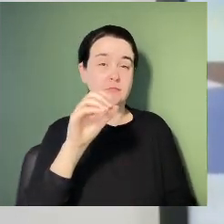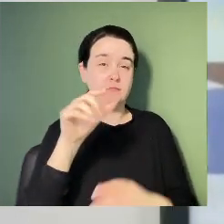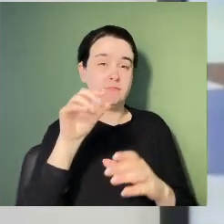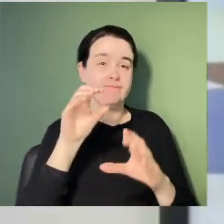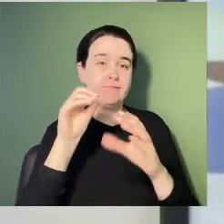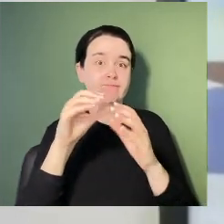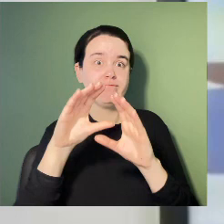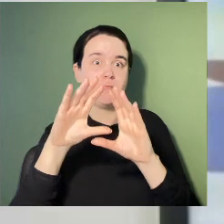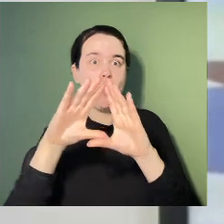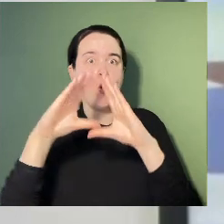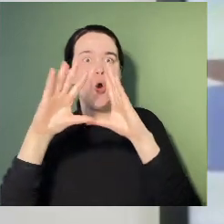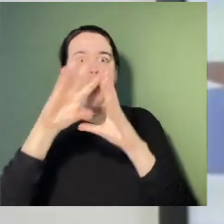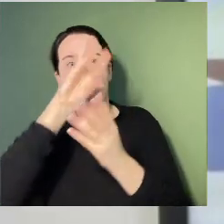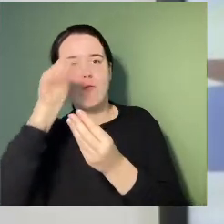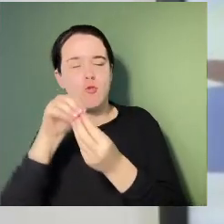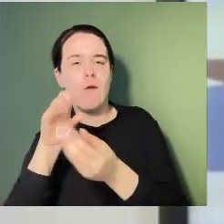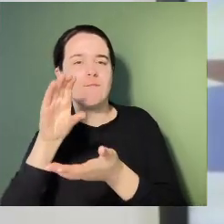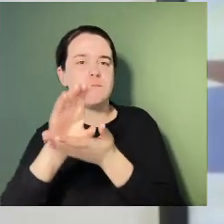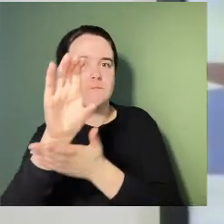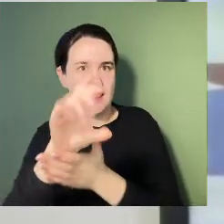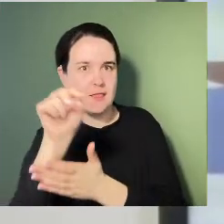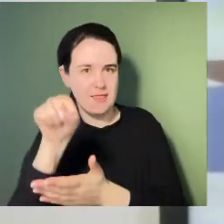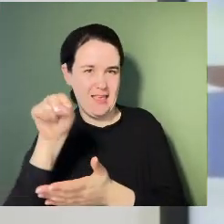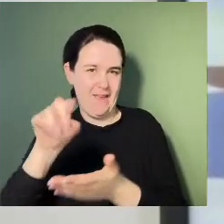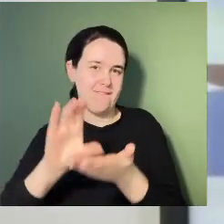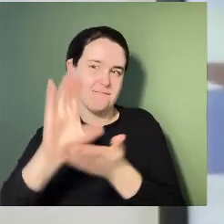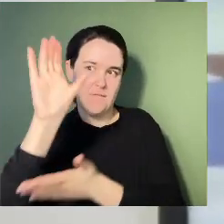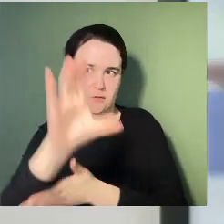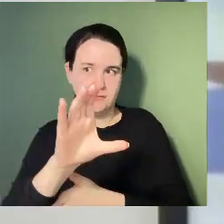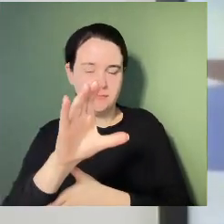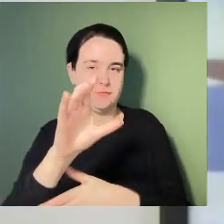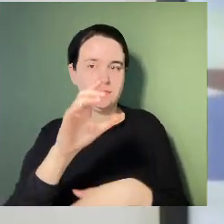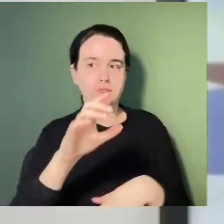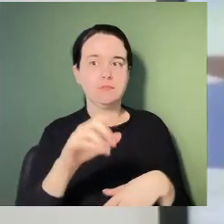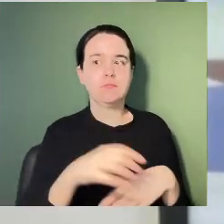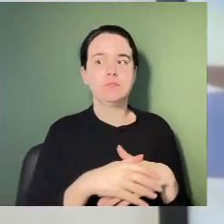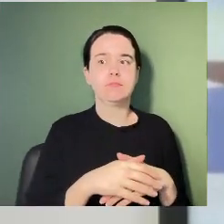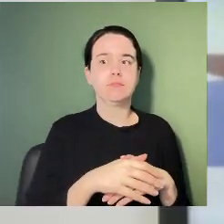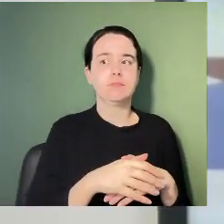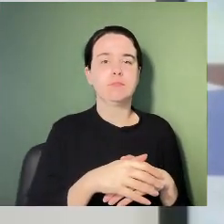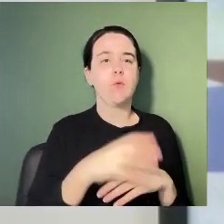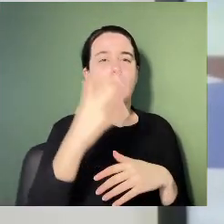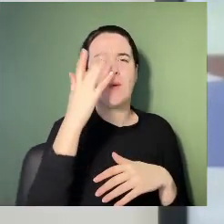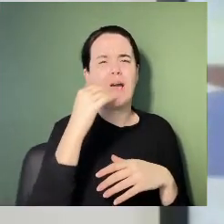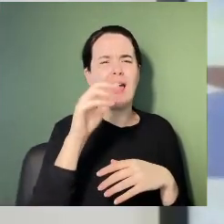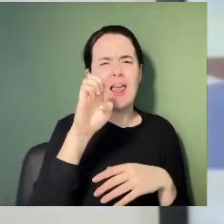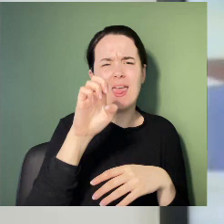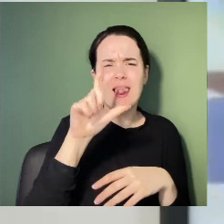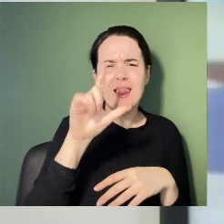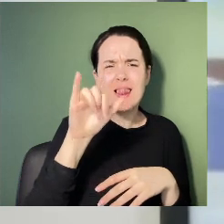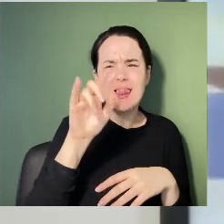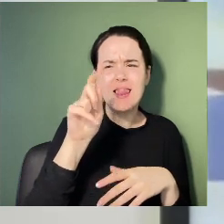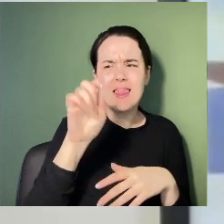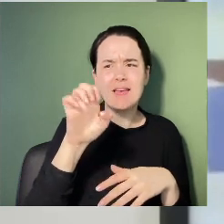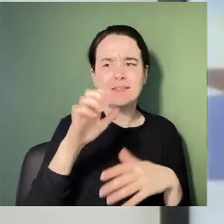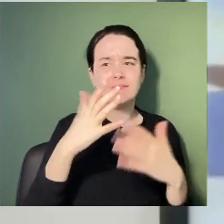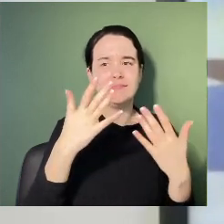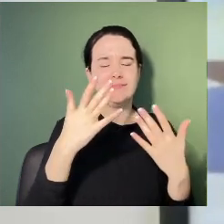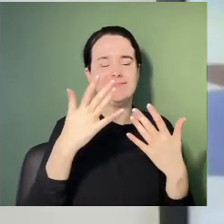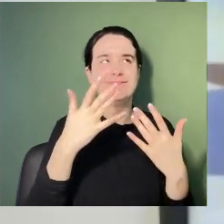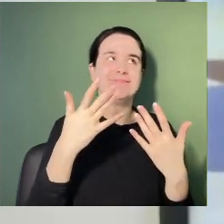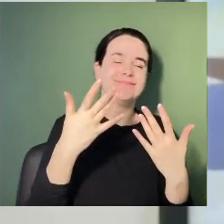words, if these elite group of people were to pull out of South African politics, we would